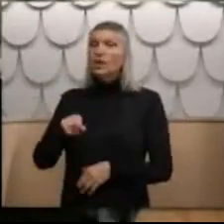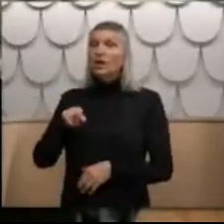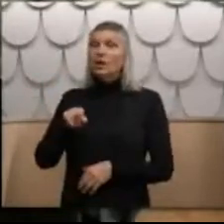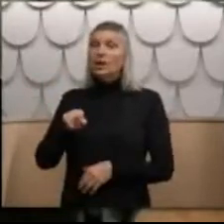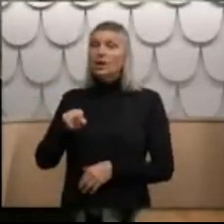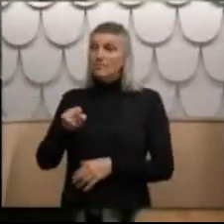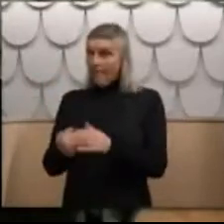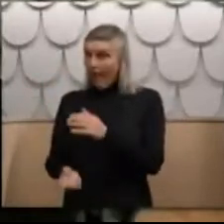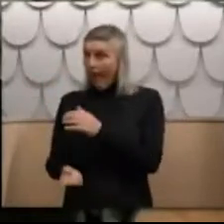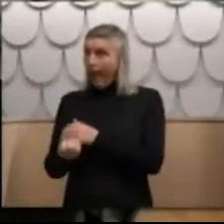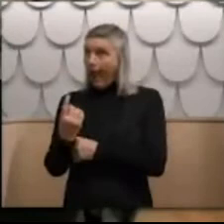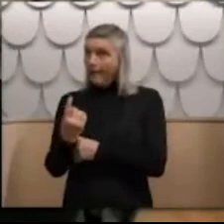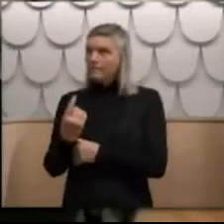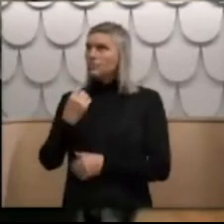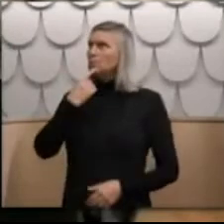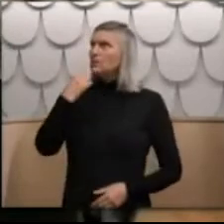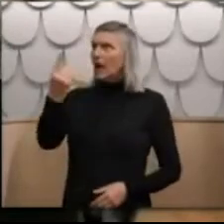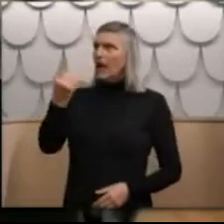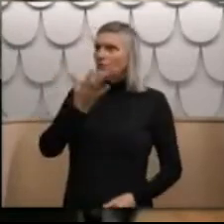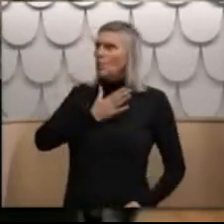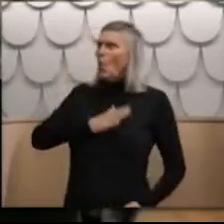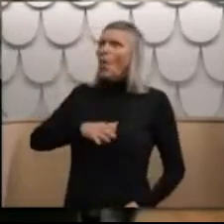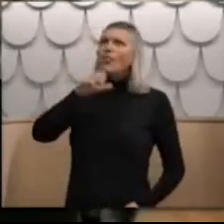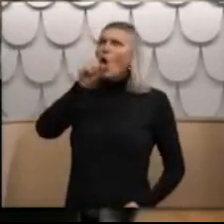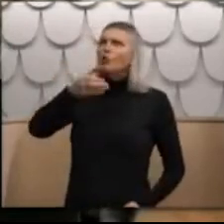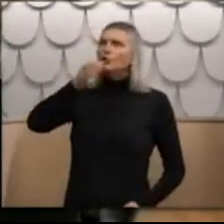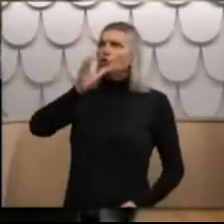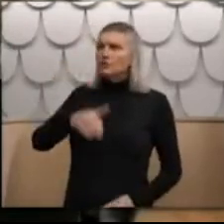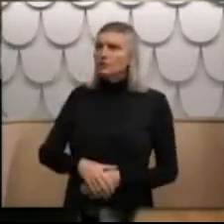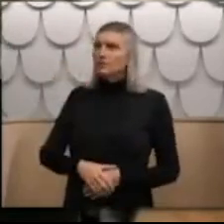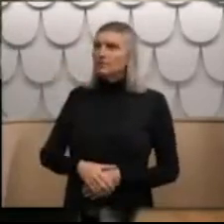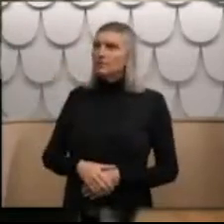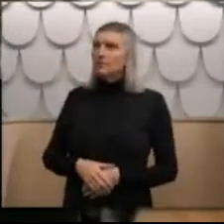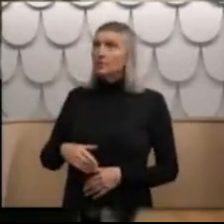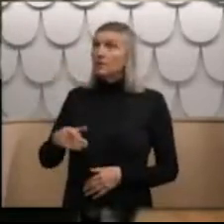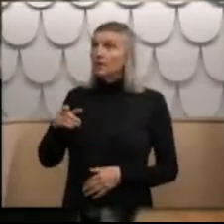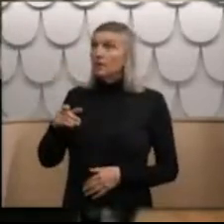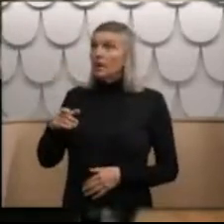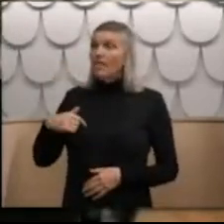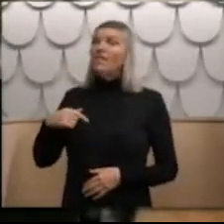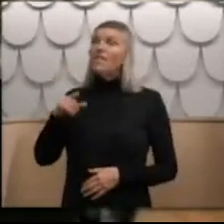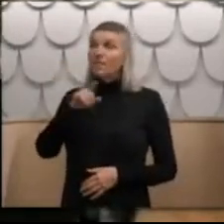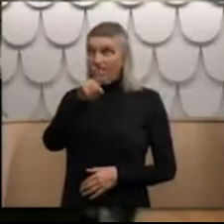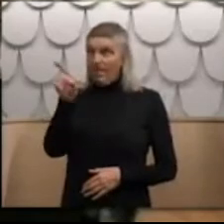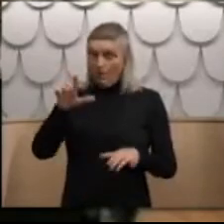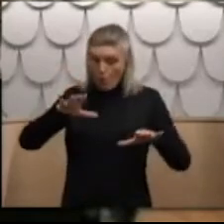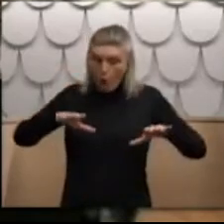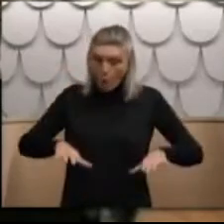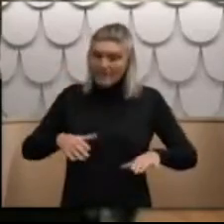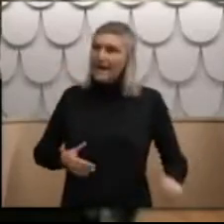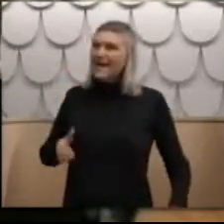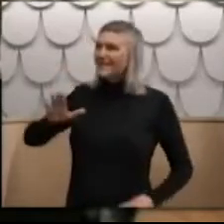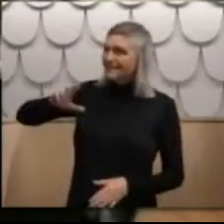happened, when you would say you didn't want the orange liquid, they would hold me down and stand on me to stop